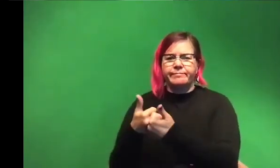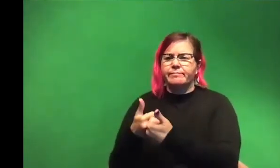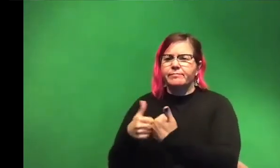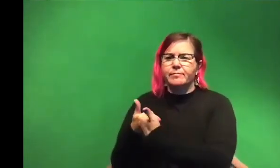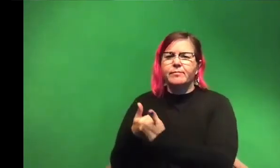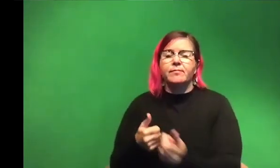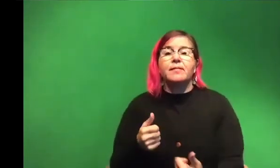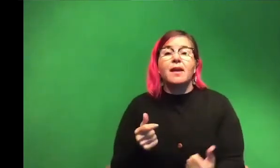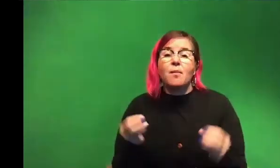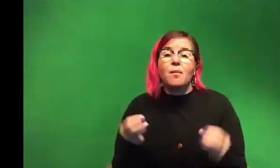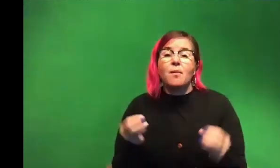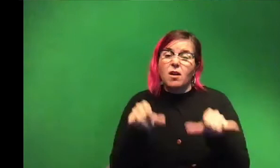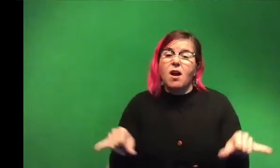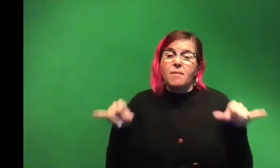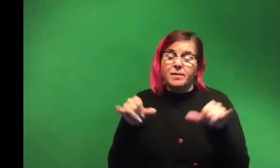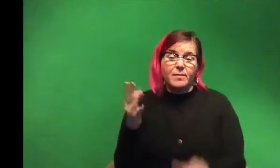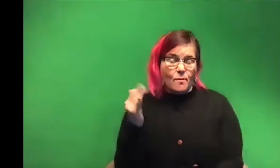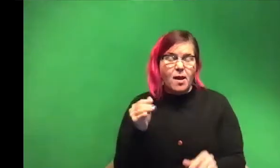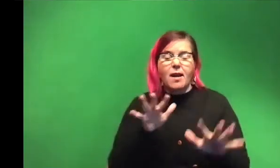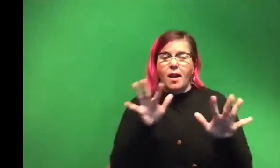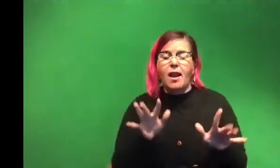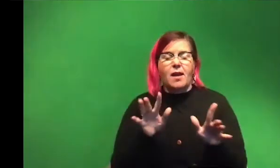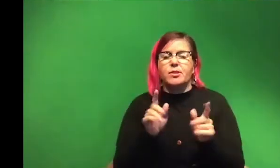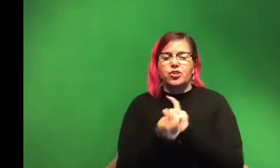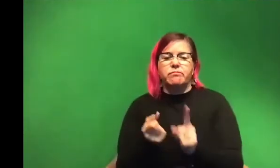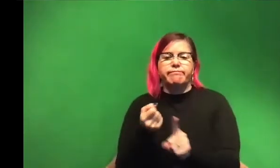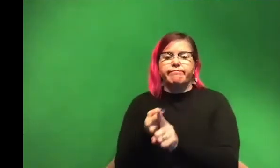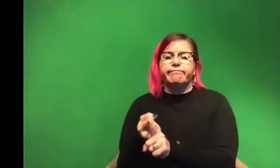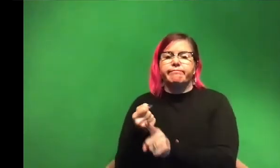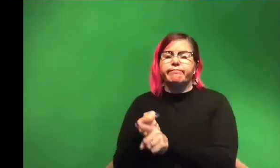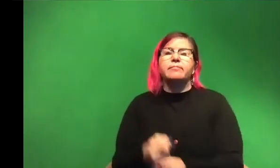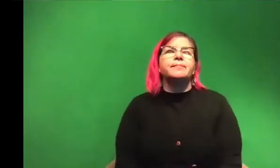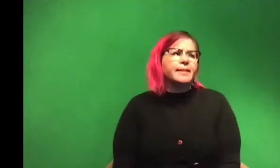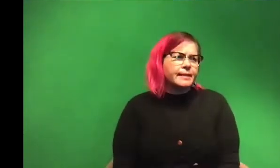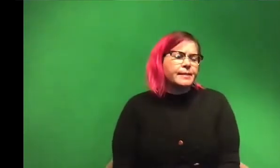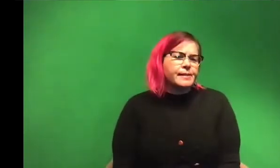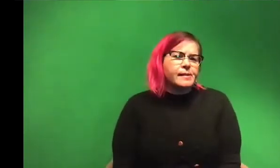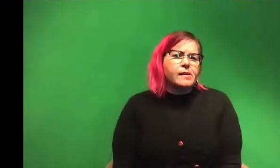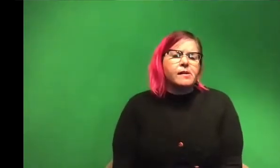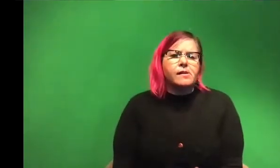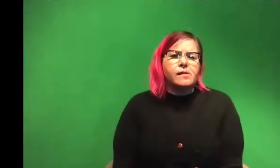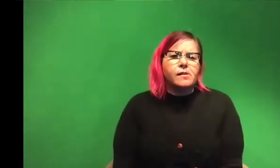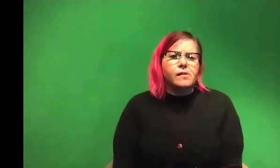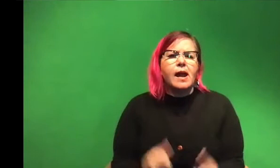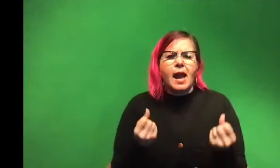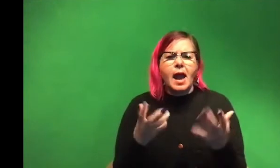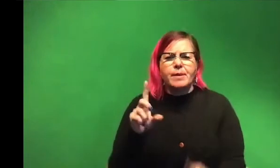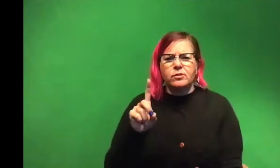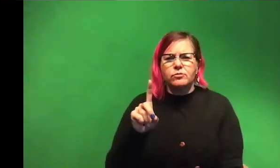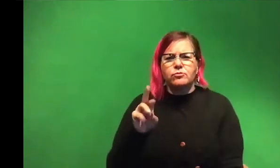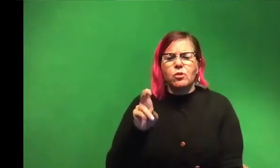become more common as climate change continues to impact us. Yeah. So, okay, how many drones are in your